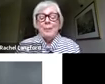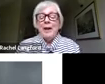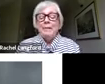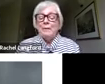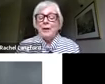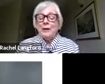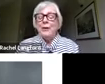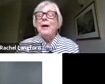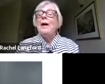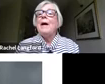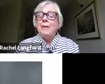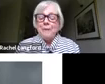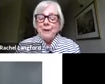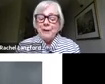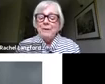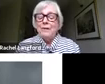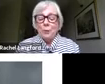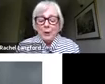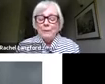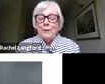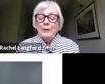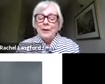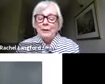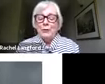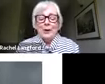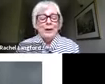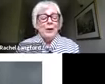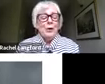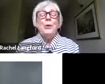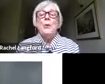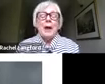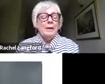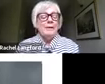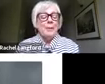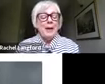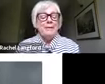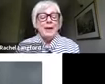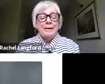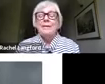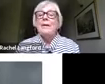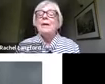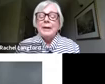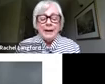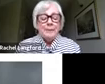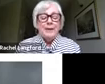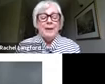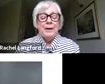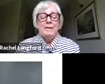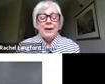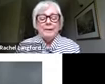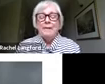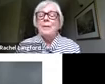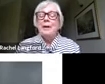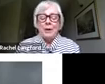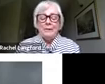Sarah Ahmed's figure of the feminist willful killjoy who, as Ahmed says, keeps